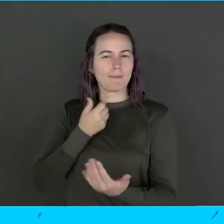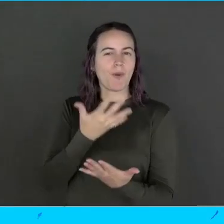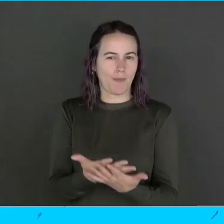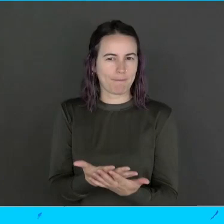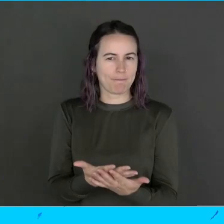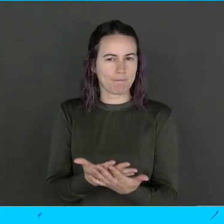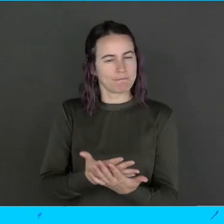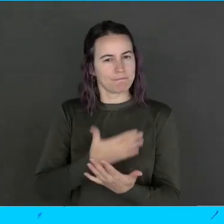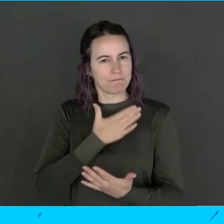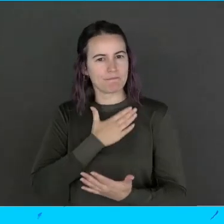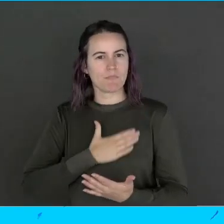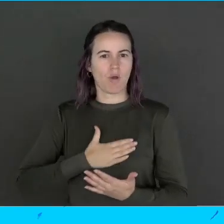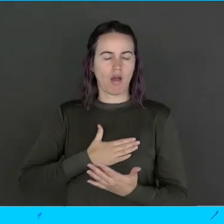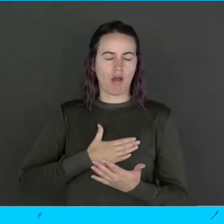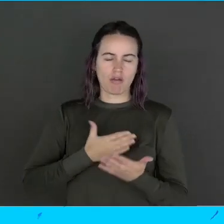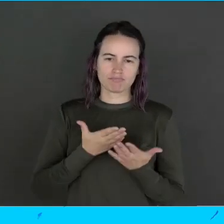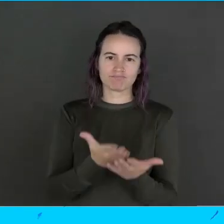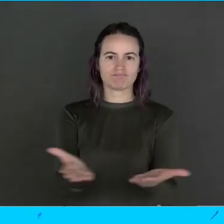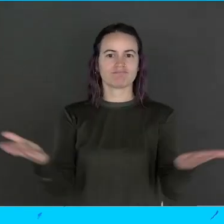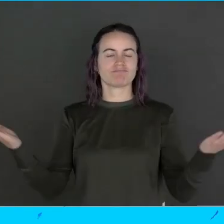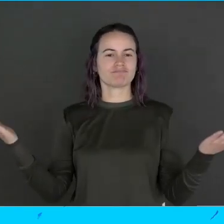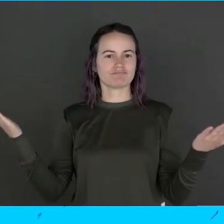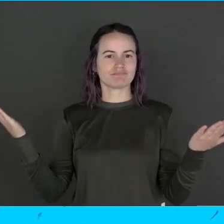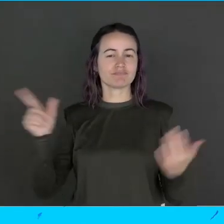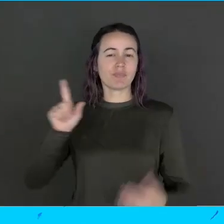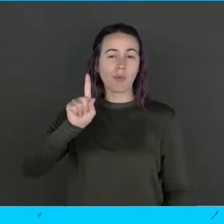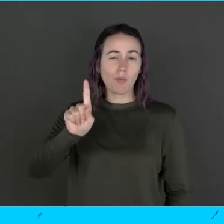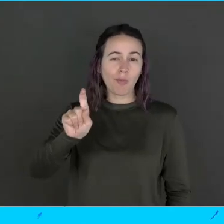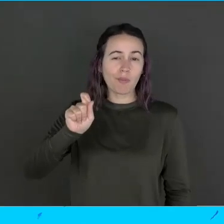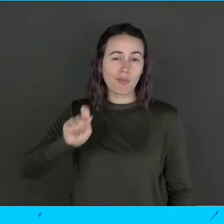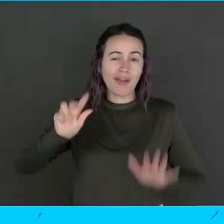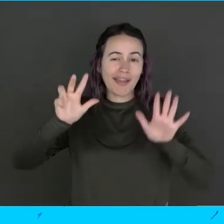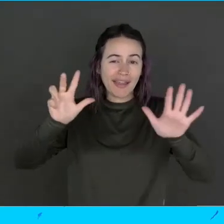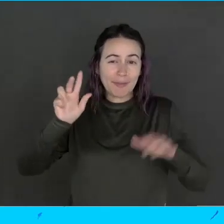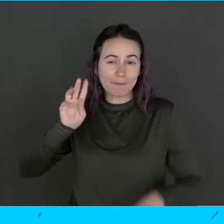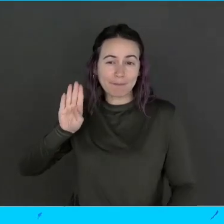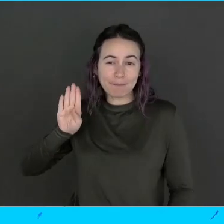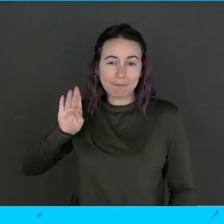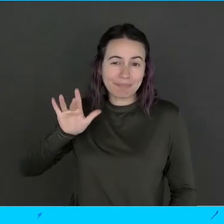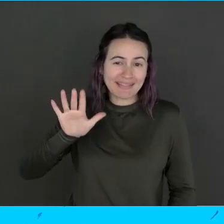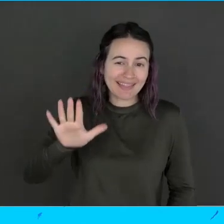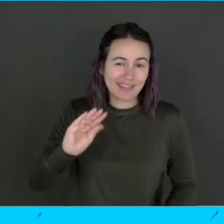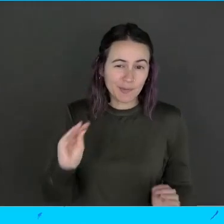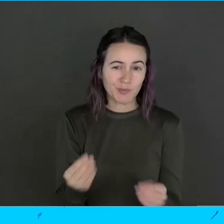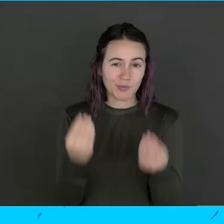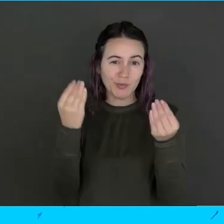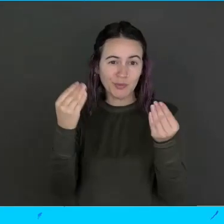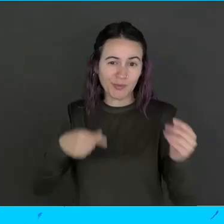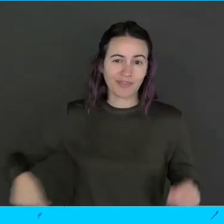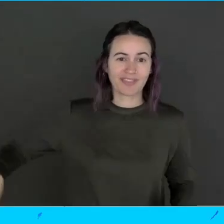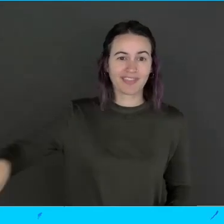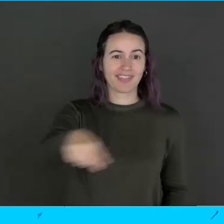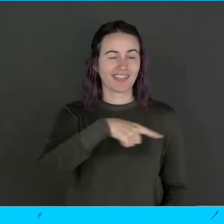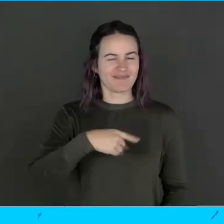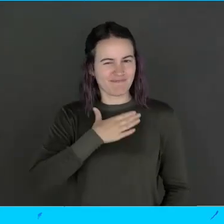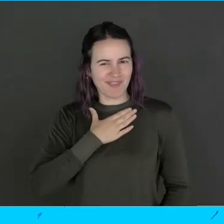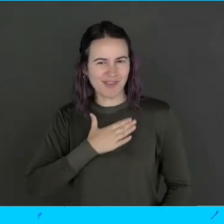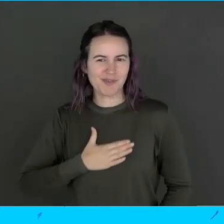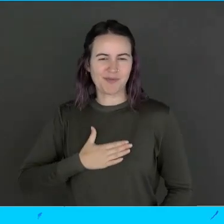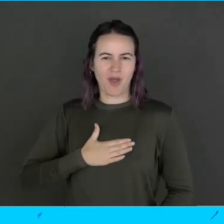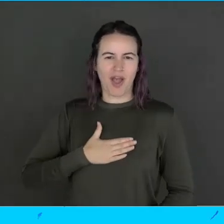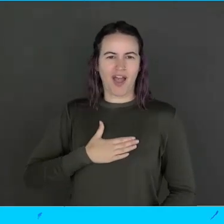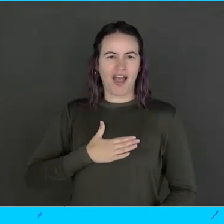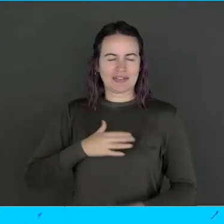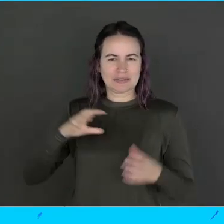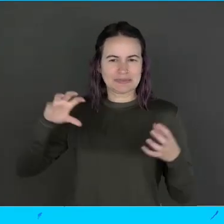of 1.8 billion young people out here today. They've got a lot to say, and I just wanted to capture that peacefully through a